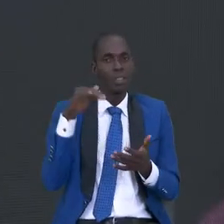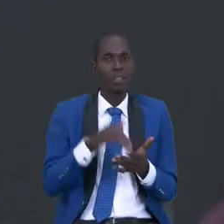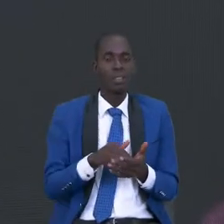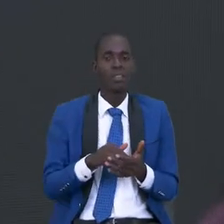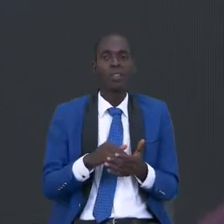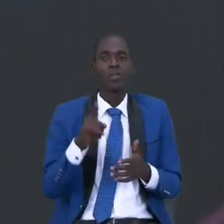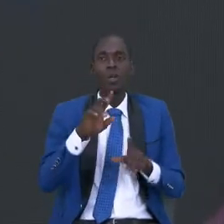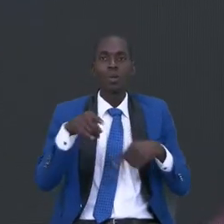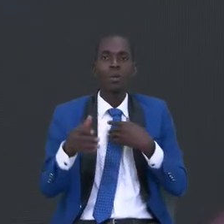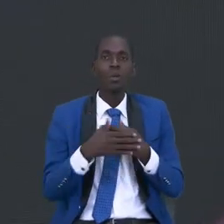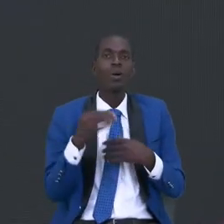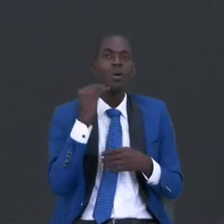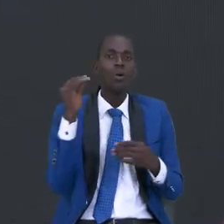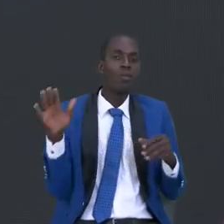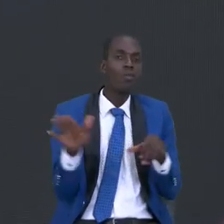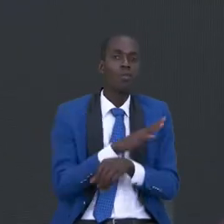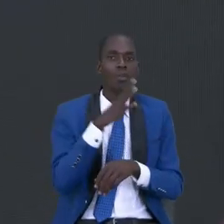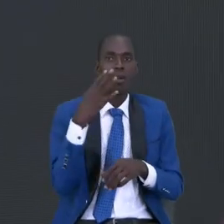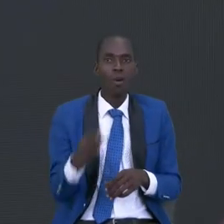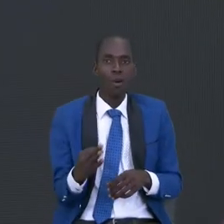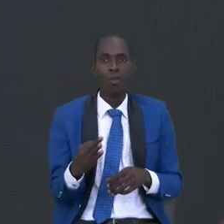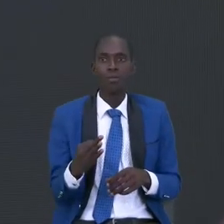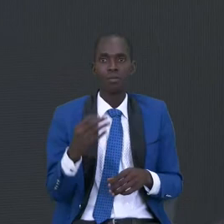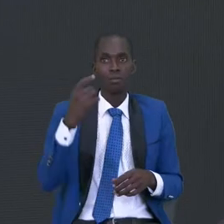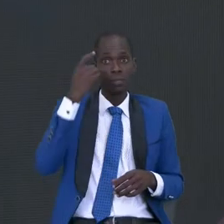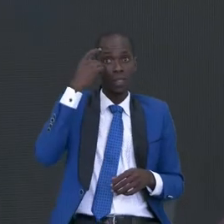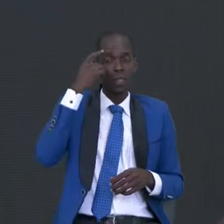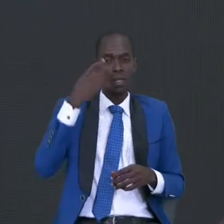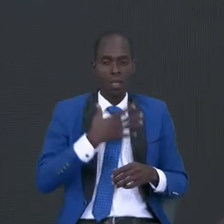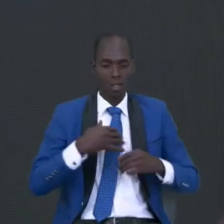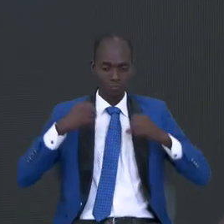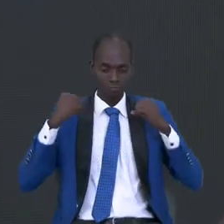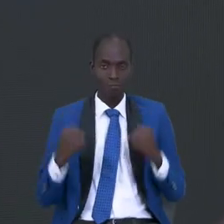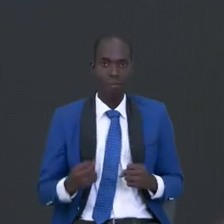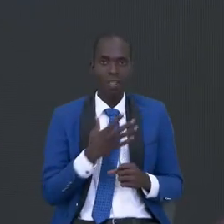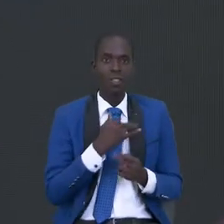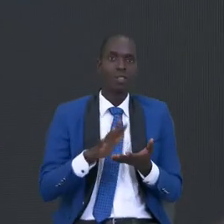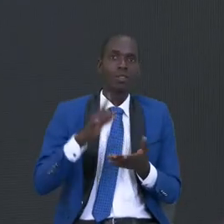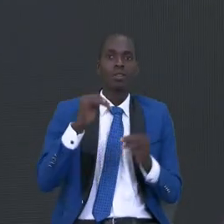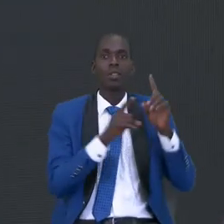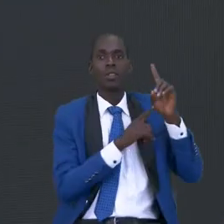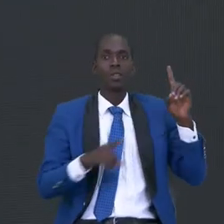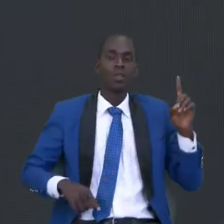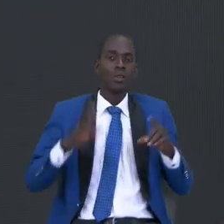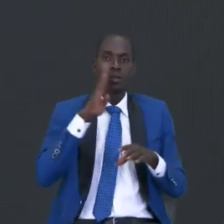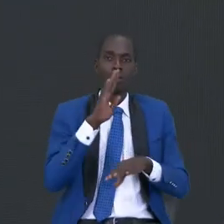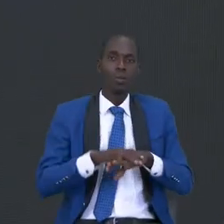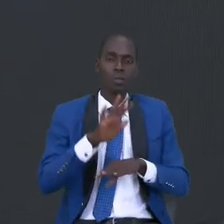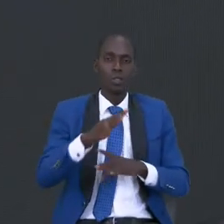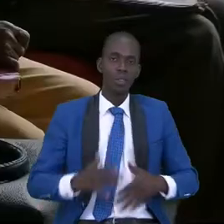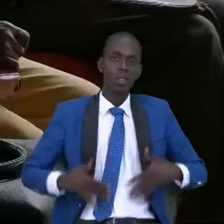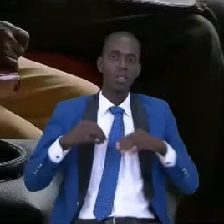back home full of zest and energy, and the glory of God will be upon your life